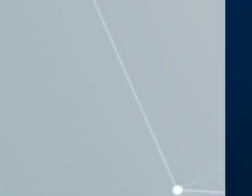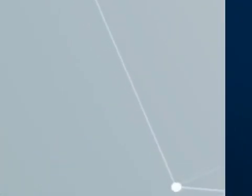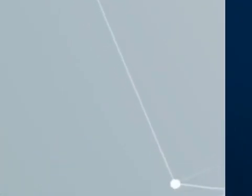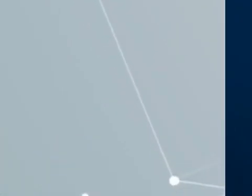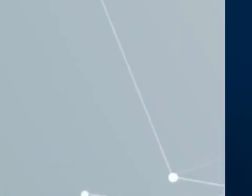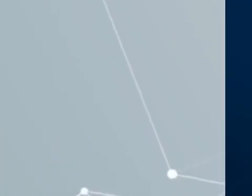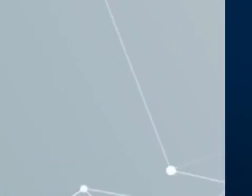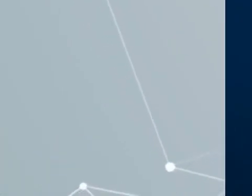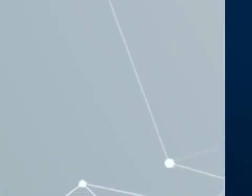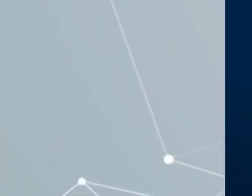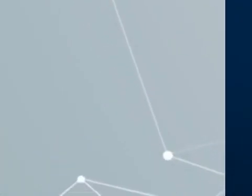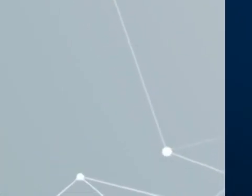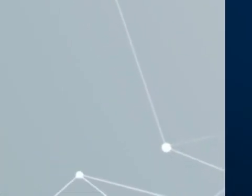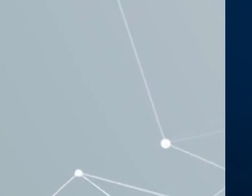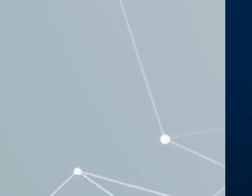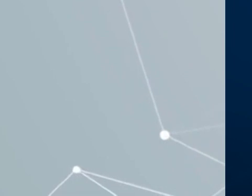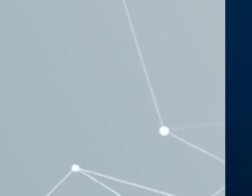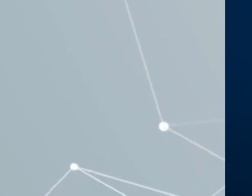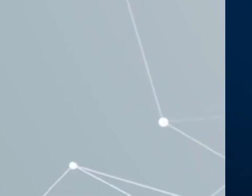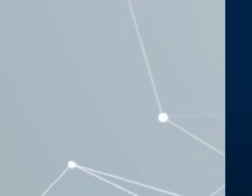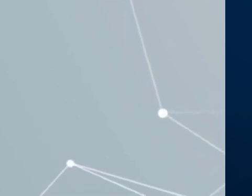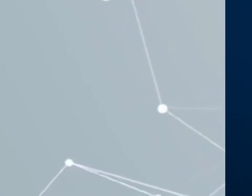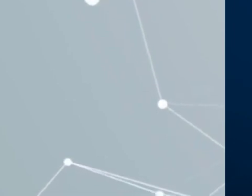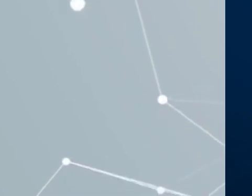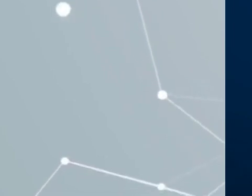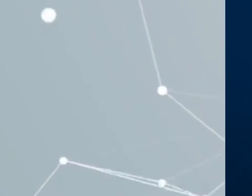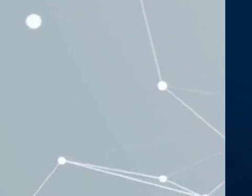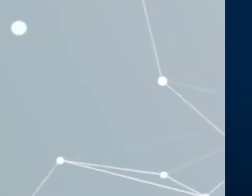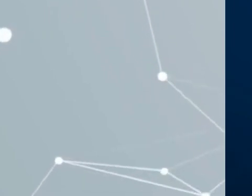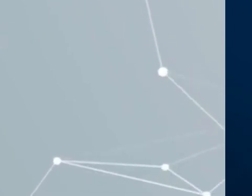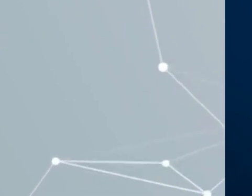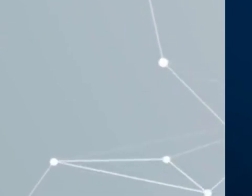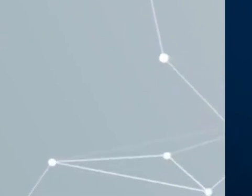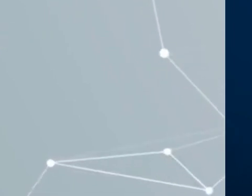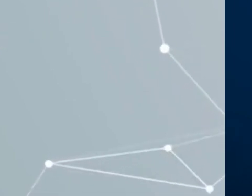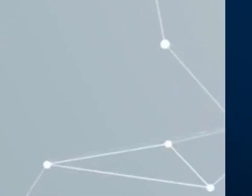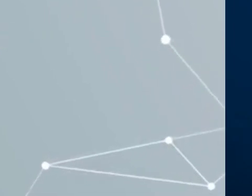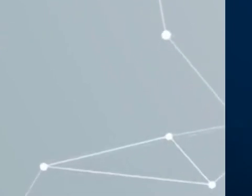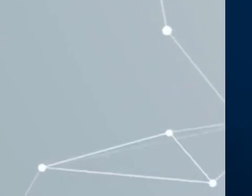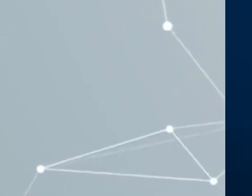Nice job. Thank you so much.